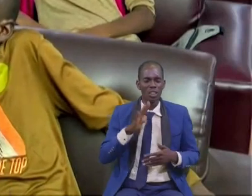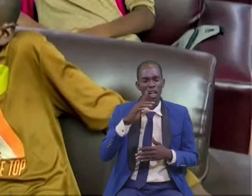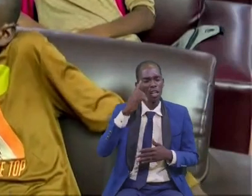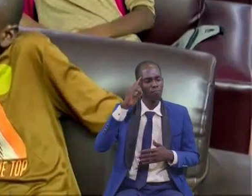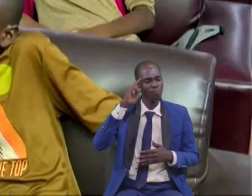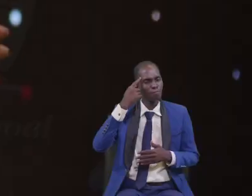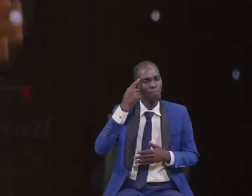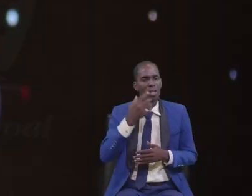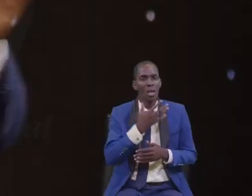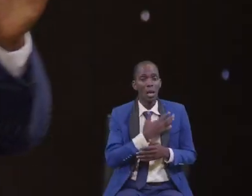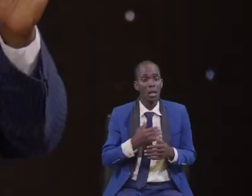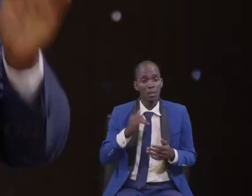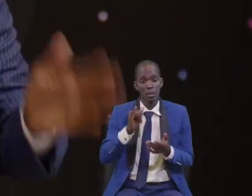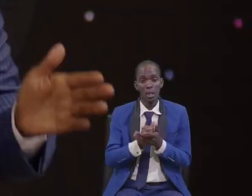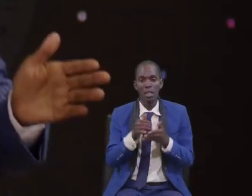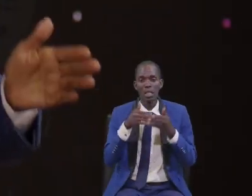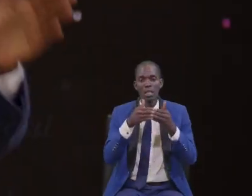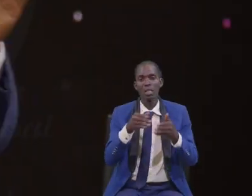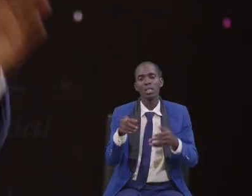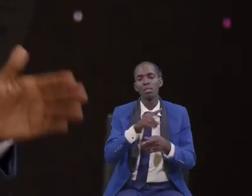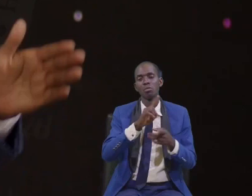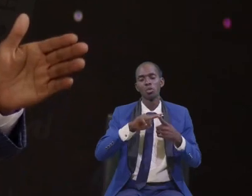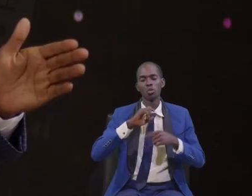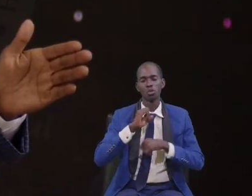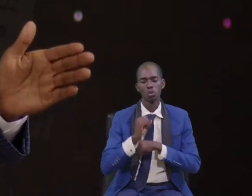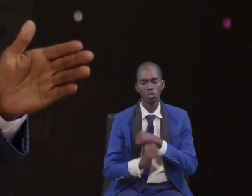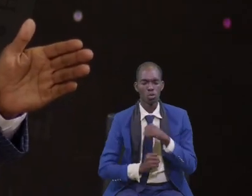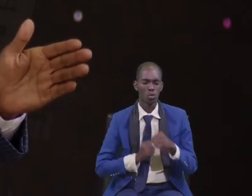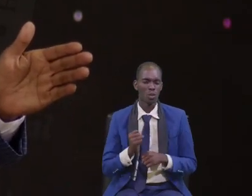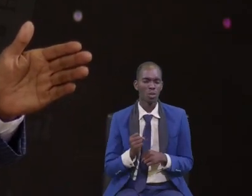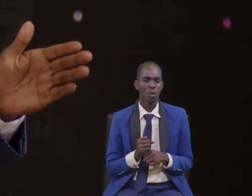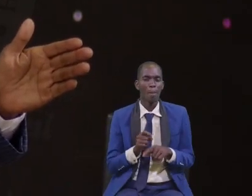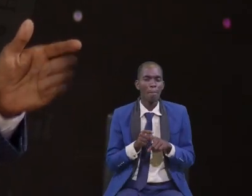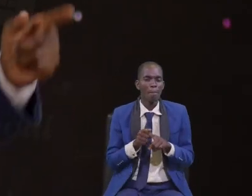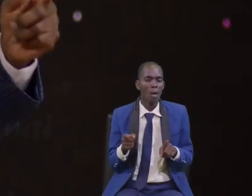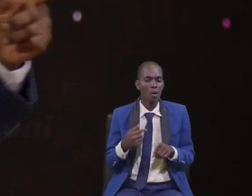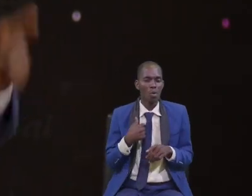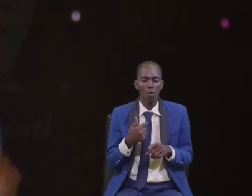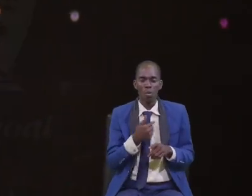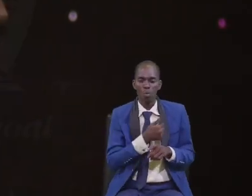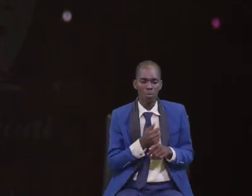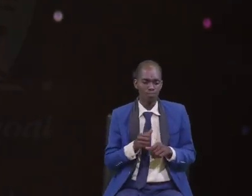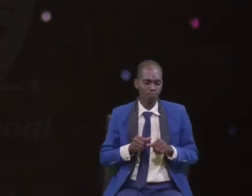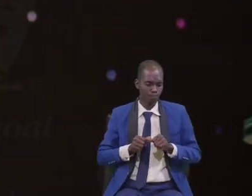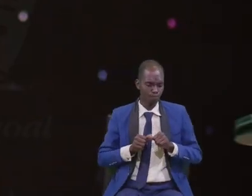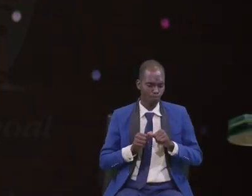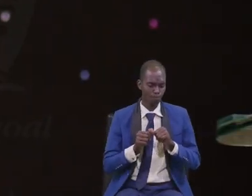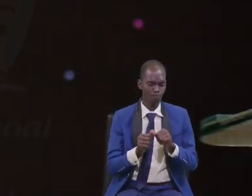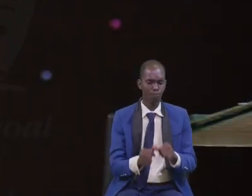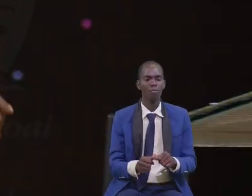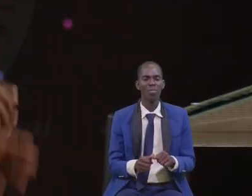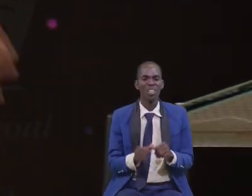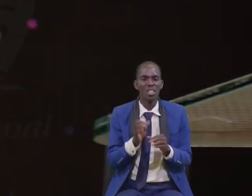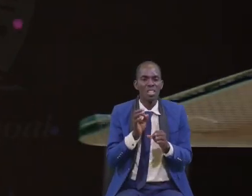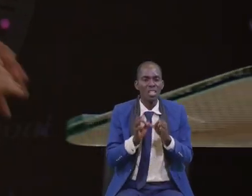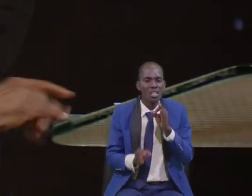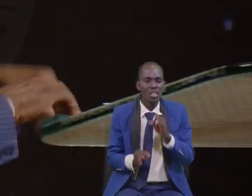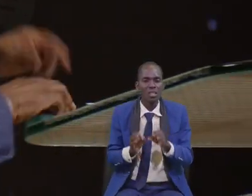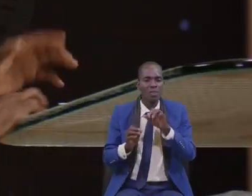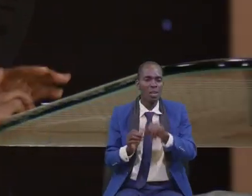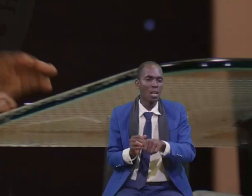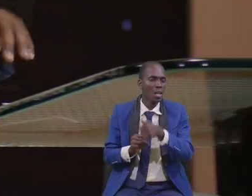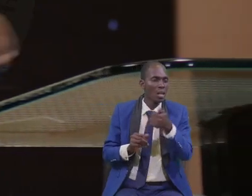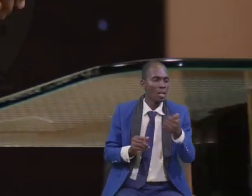result of that. And yet we keep our ground and we hold our ground. If any man